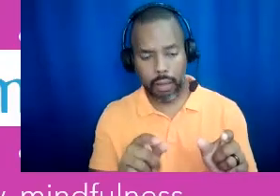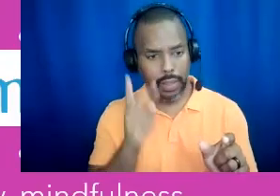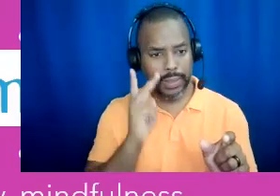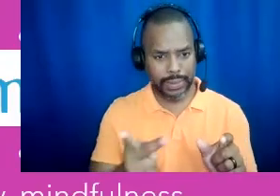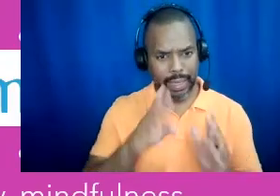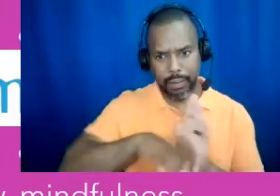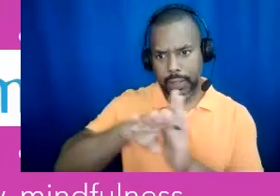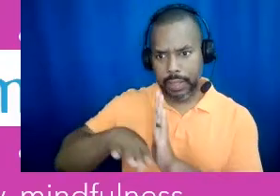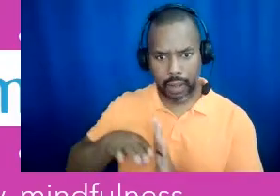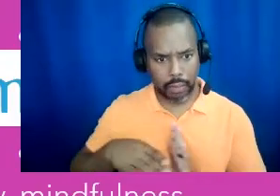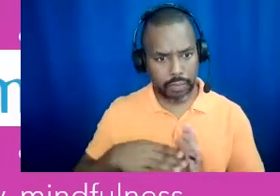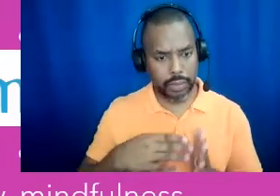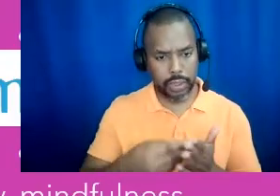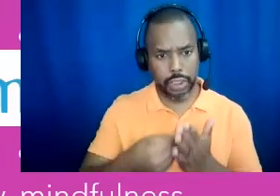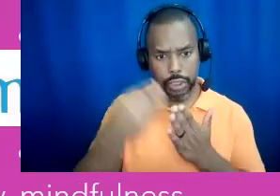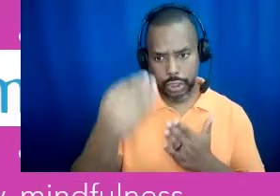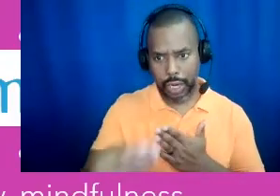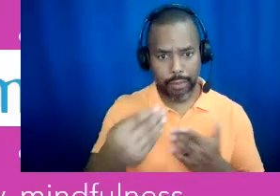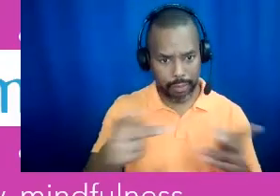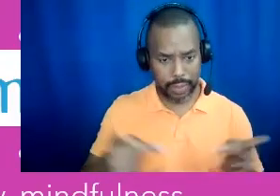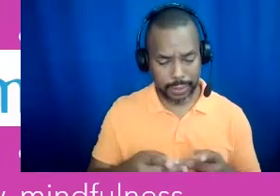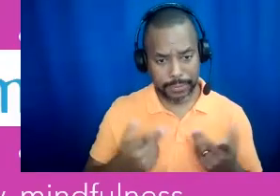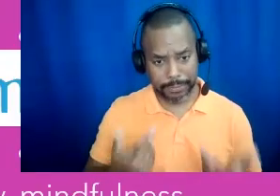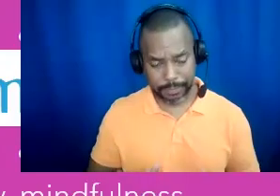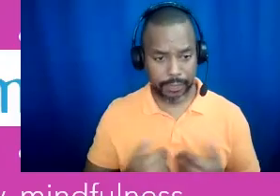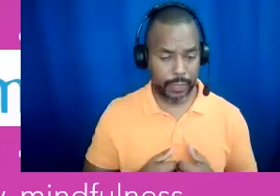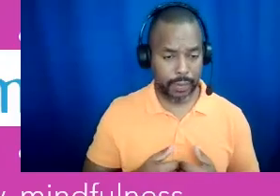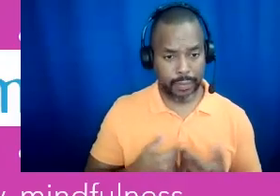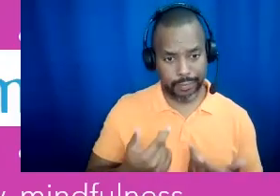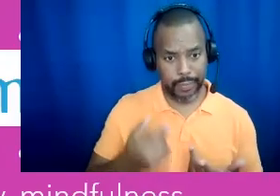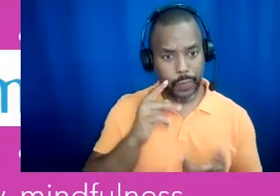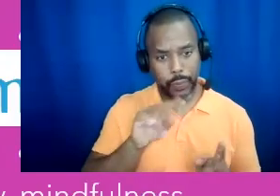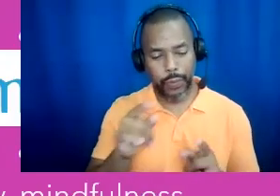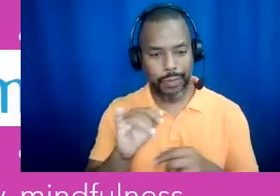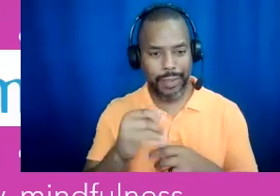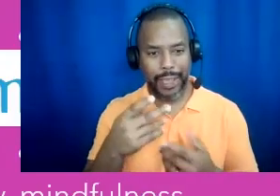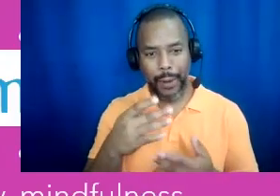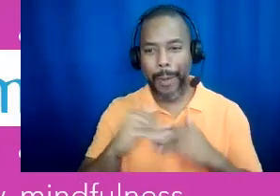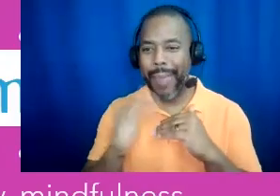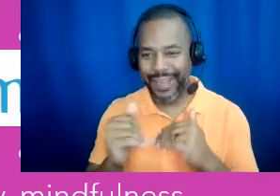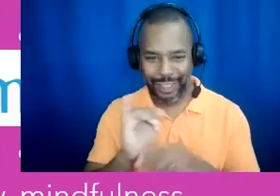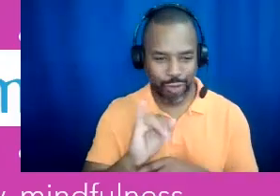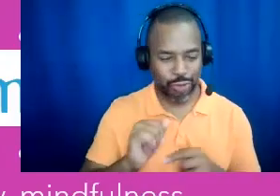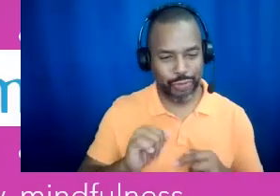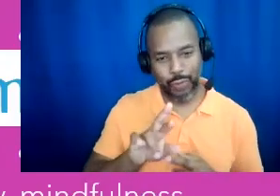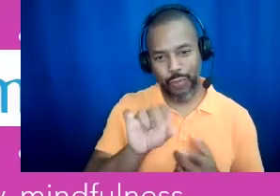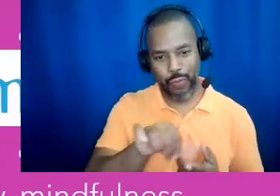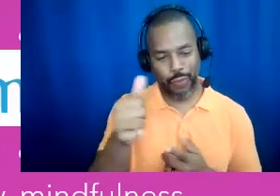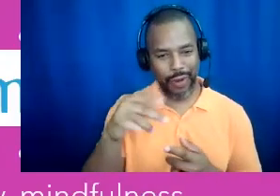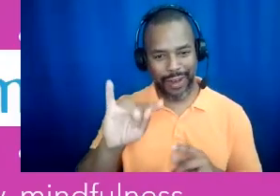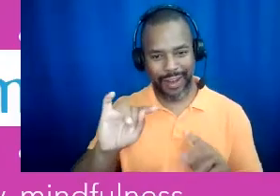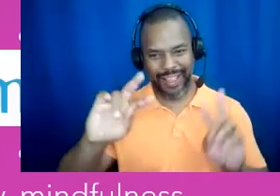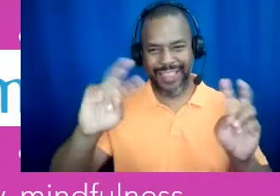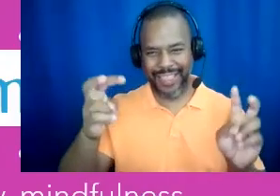discounted shopping programs. If you're looking for theme park tickets or you're looking to get pet insurance, this is a savings center that can help you. They have